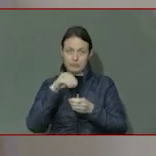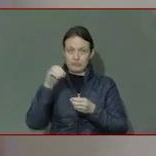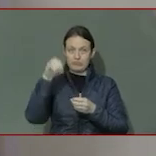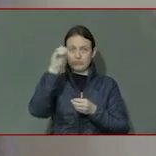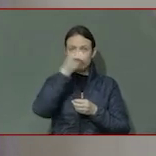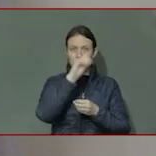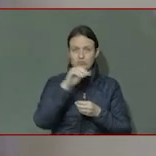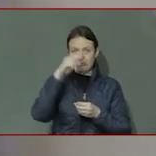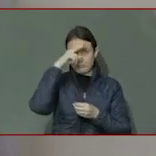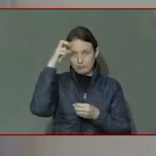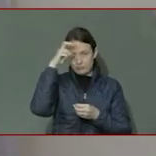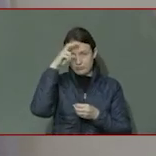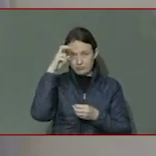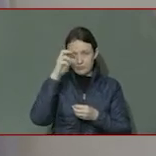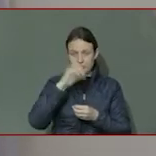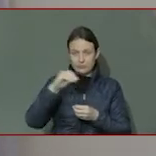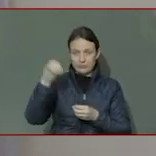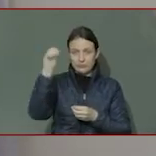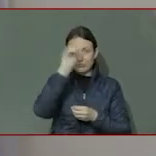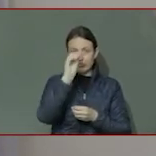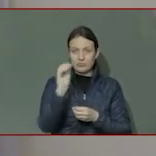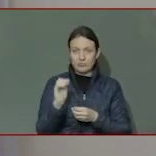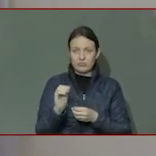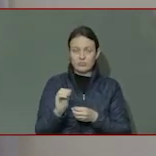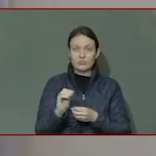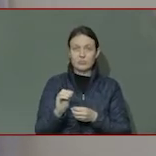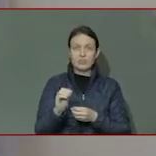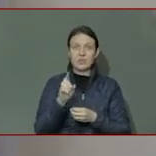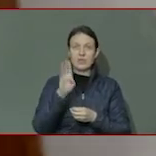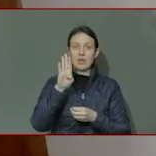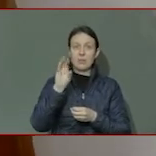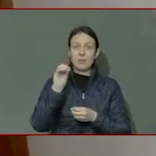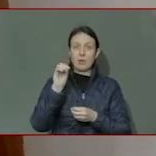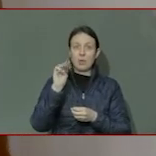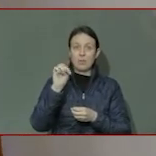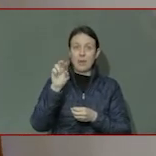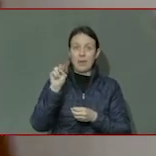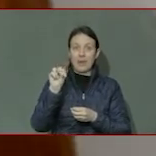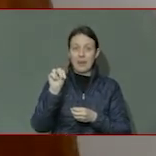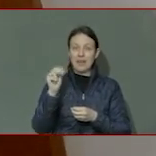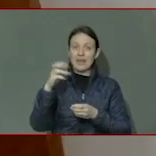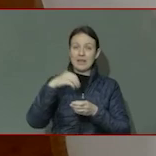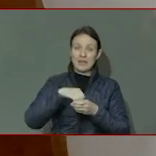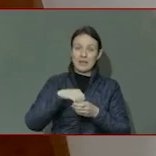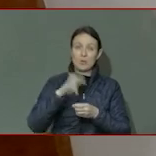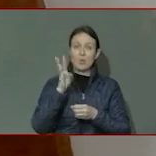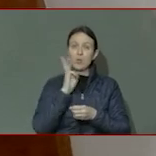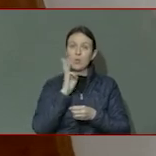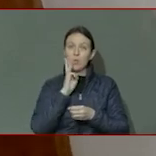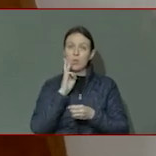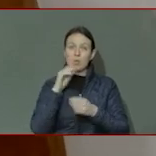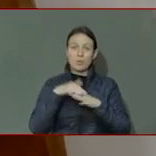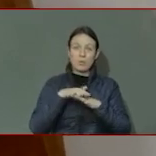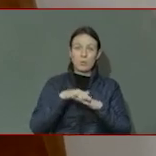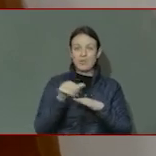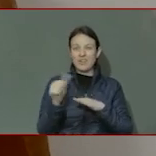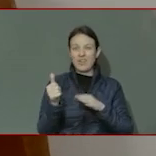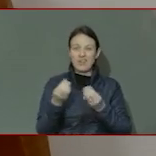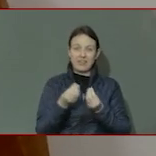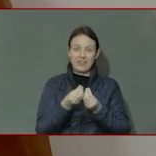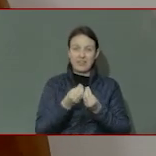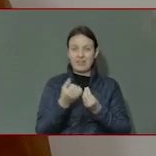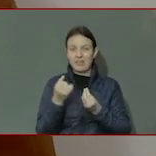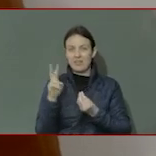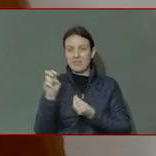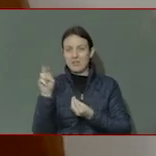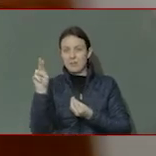in here, capturing in the capsule of Bowman a filtrate with water together with other useful substances like vitamins